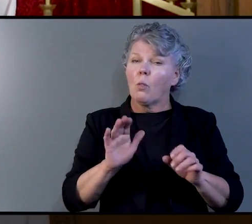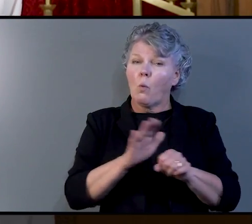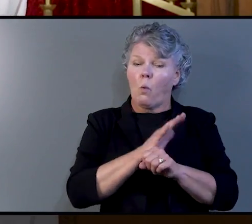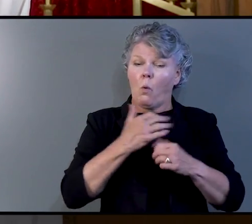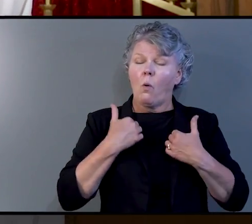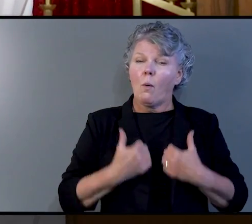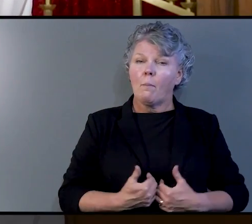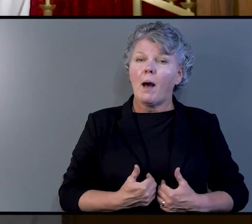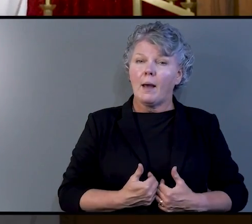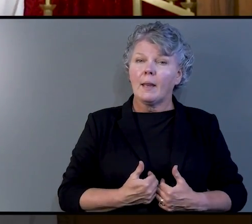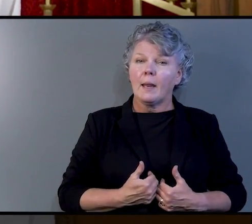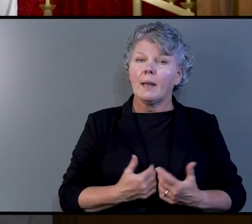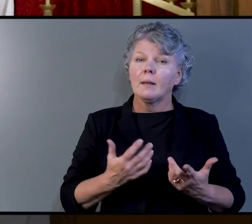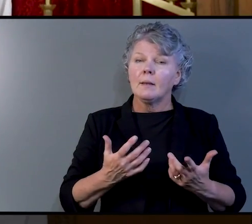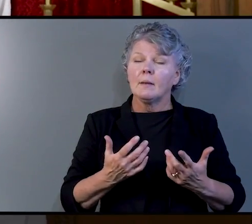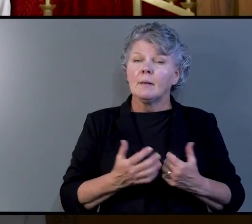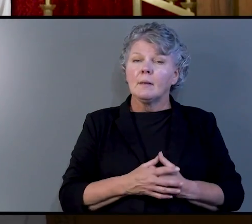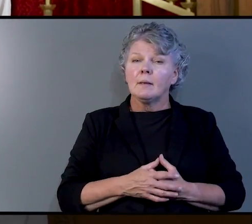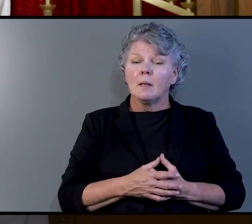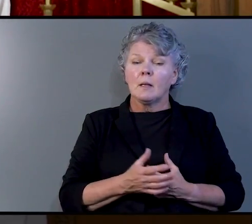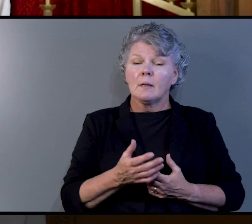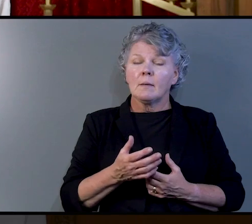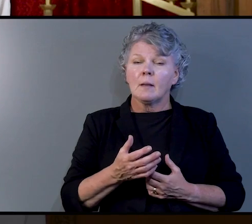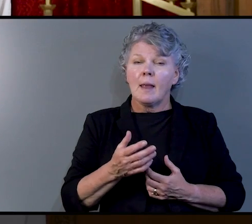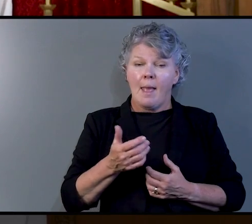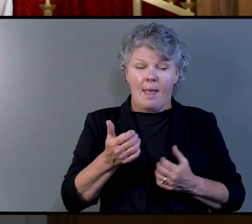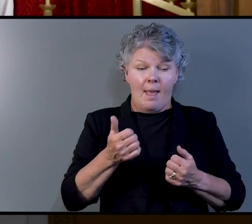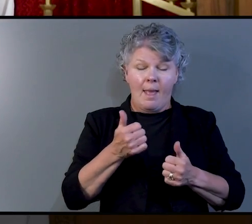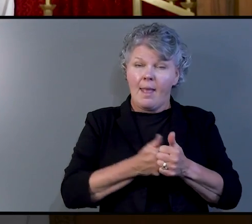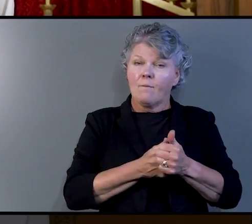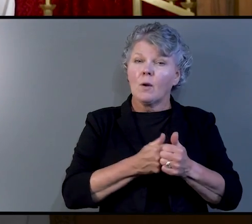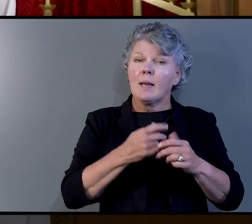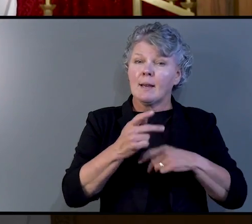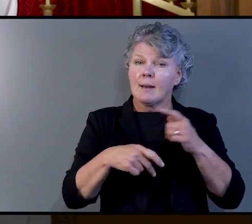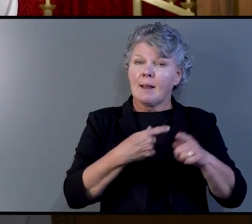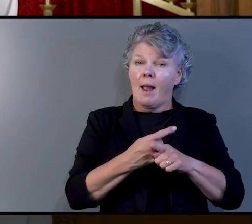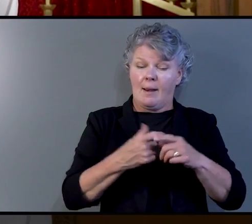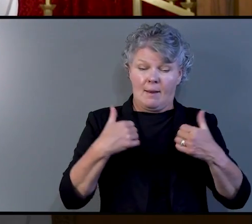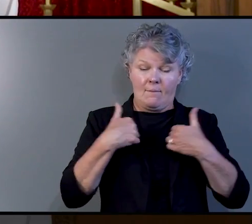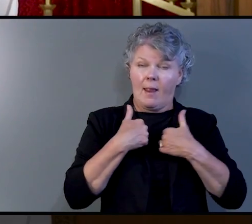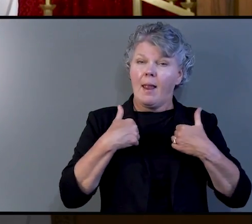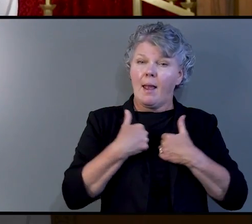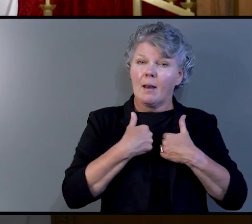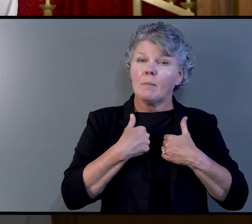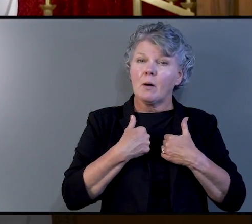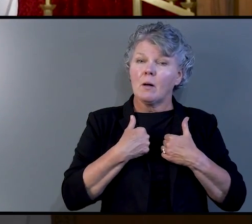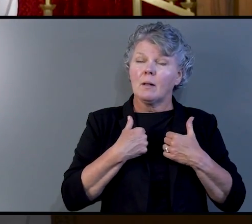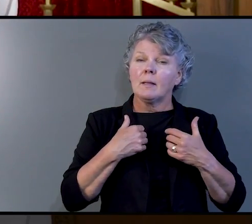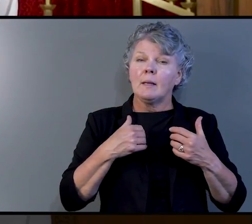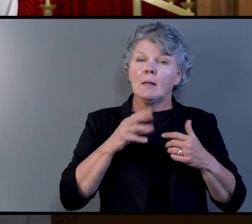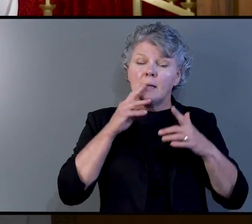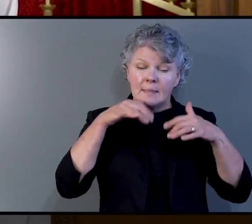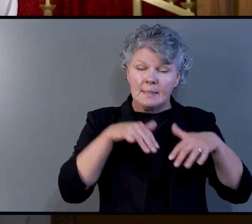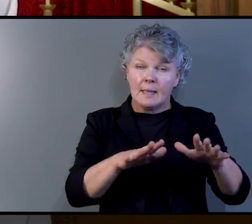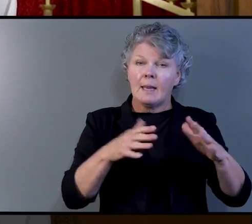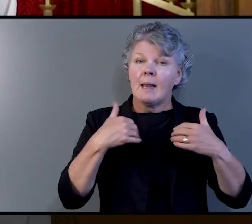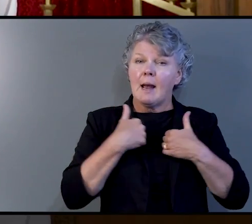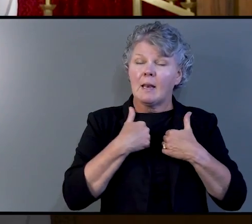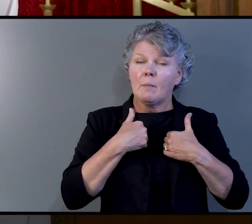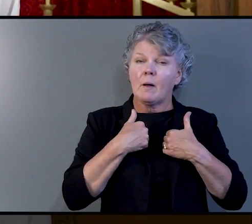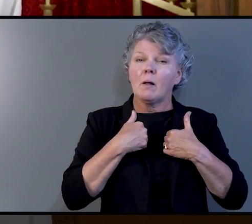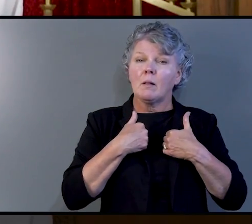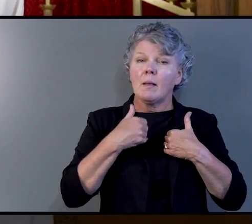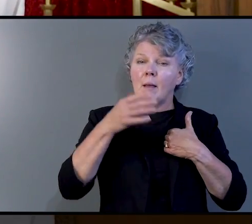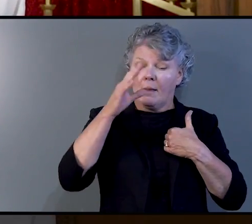life, and set on fire by hell. For every kind of beast and bird of reptiles and sea creatures can be tamed and has been tamed